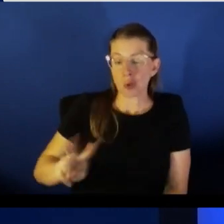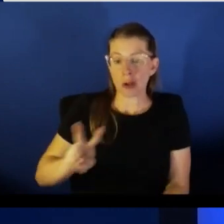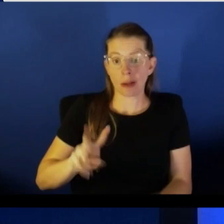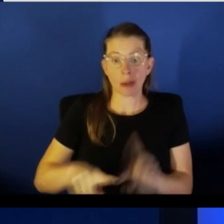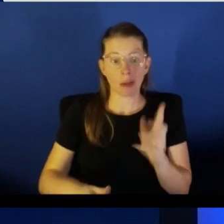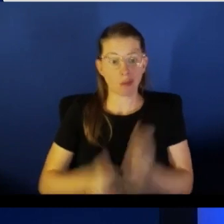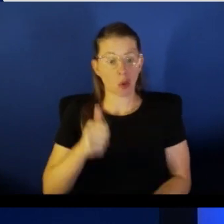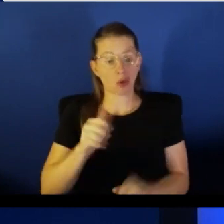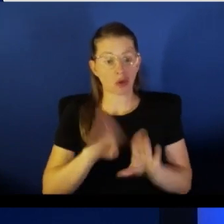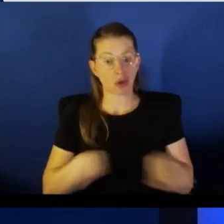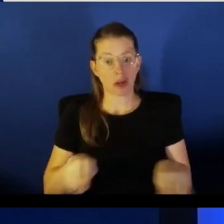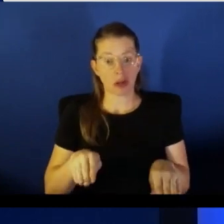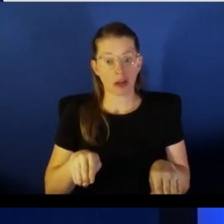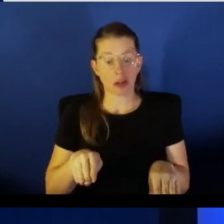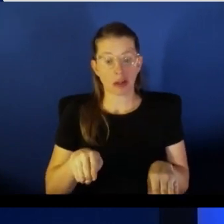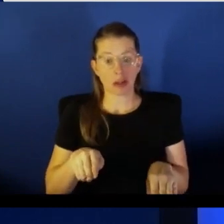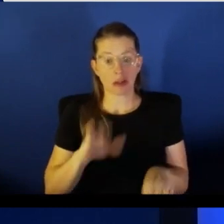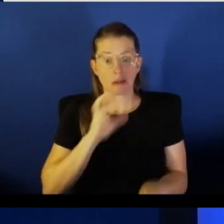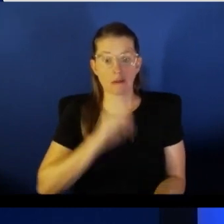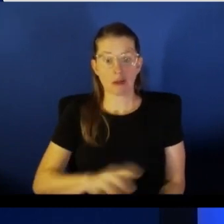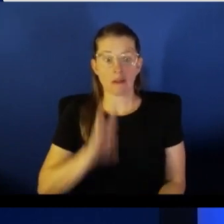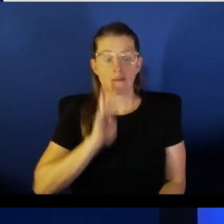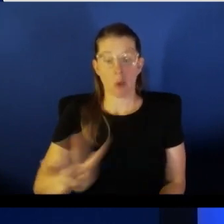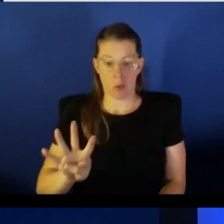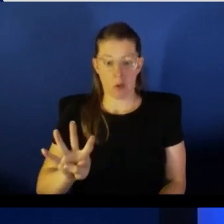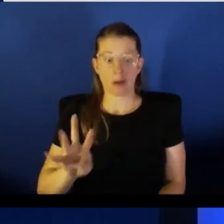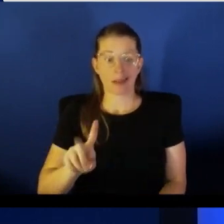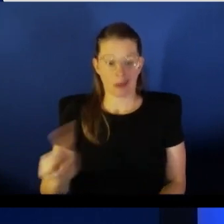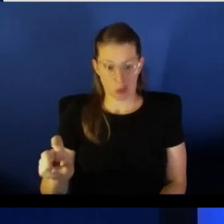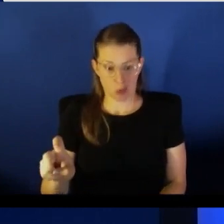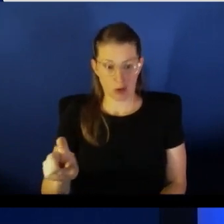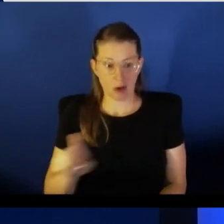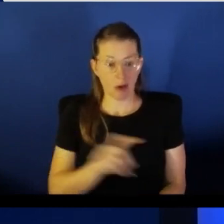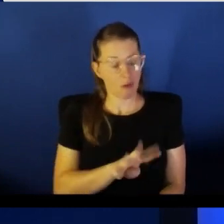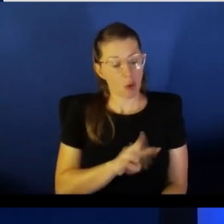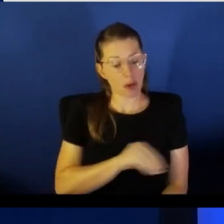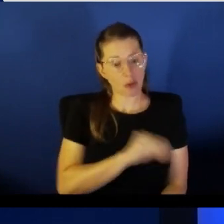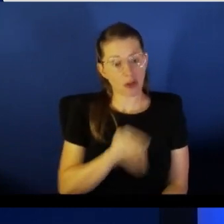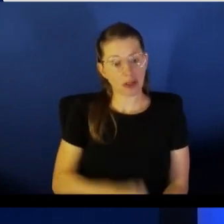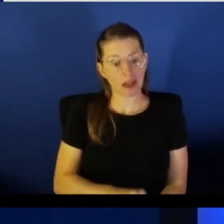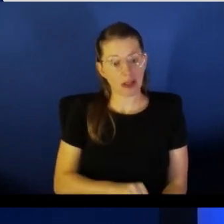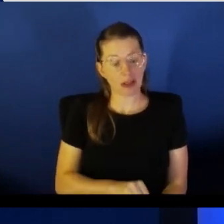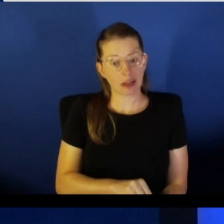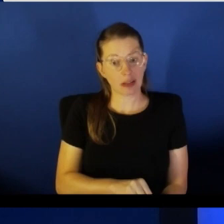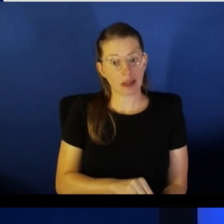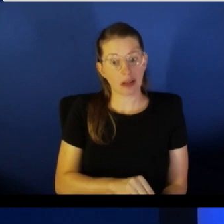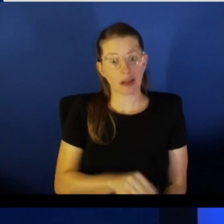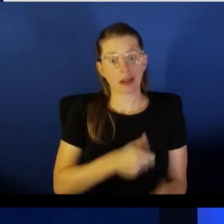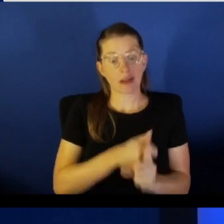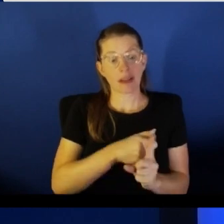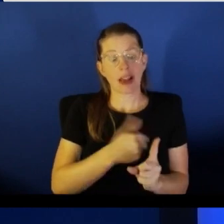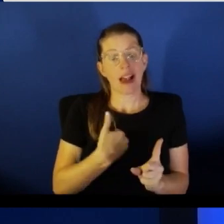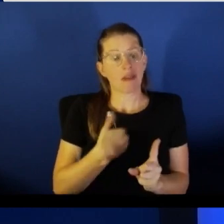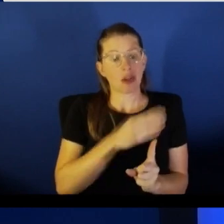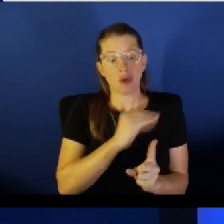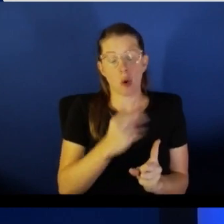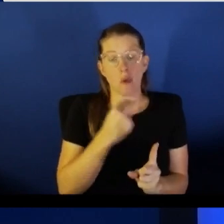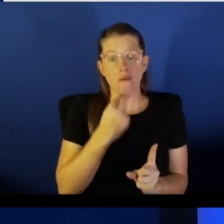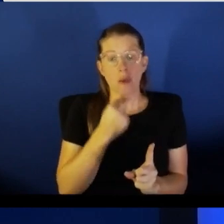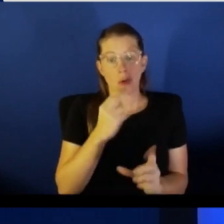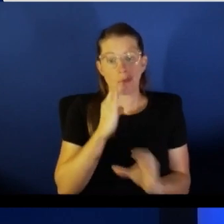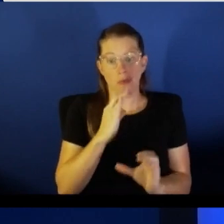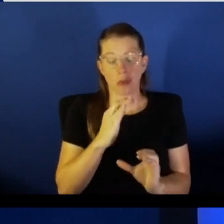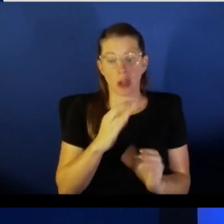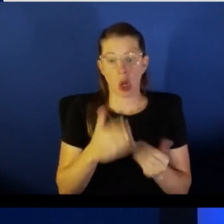are diagnosed around the age of 4. An estimated 40% of people with autism are nonverbal, so this makes early